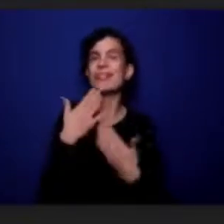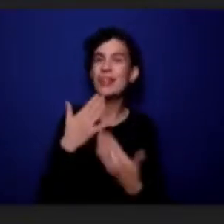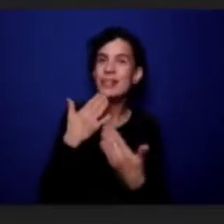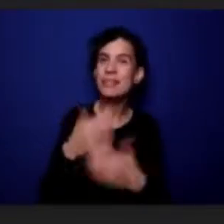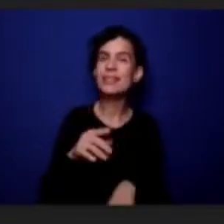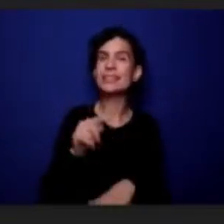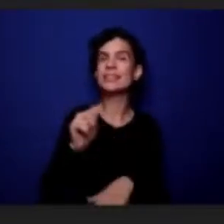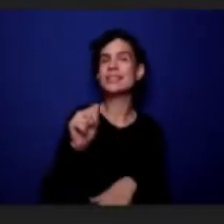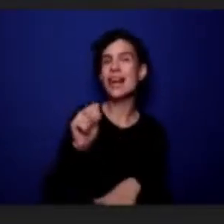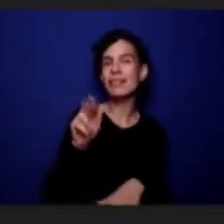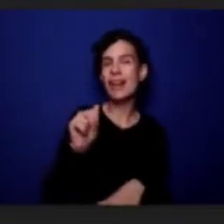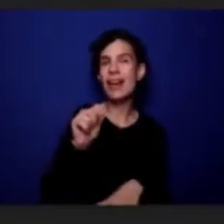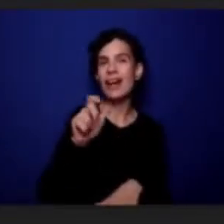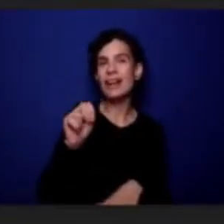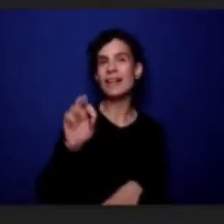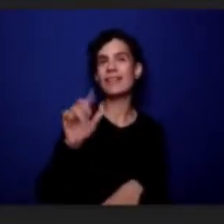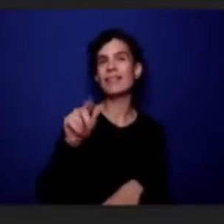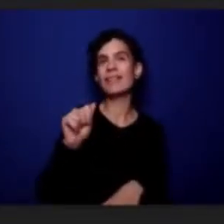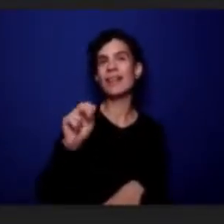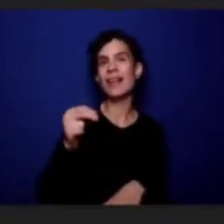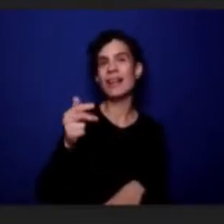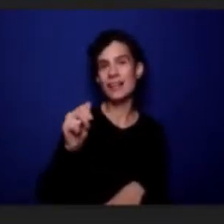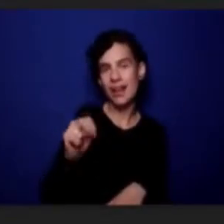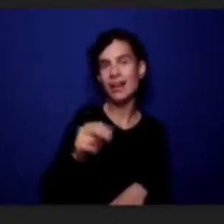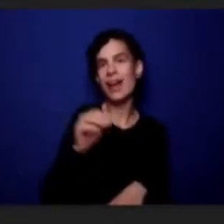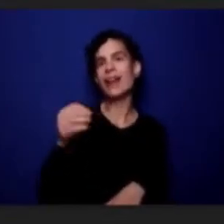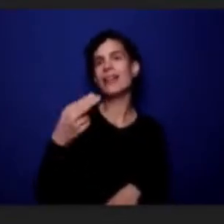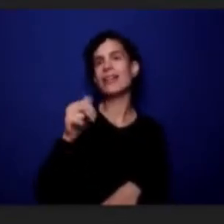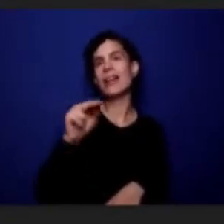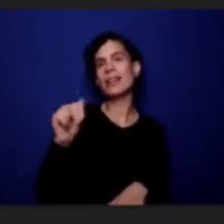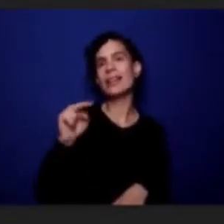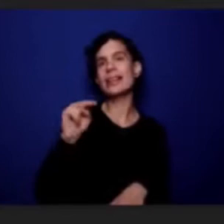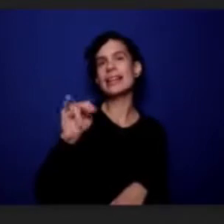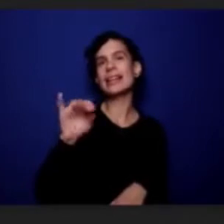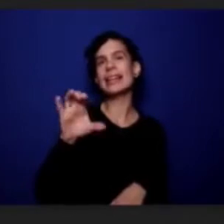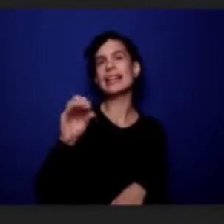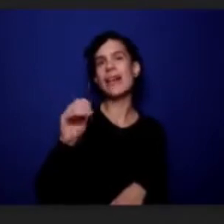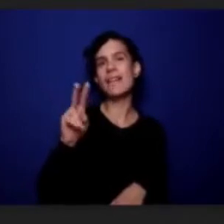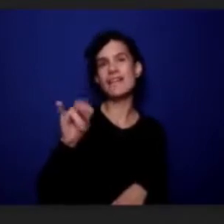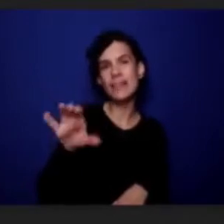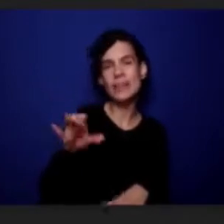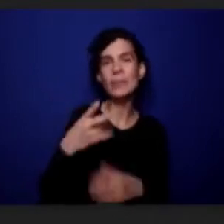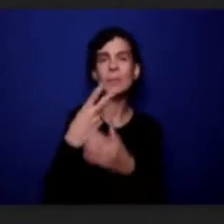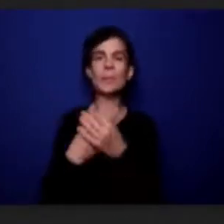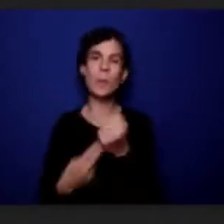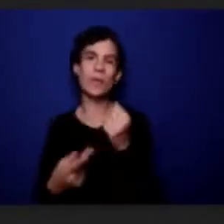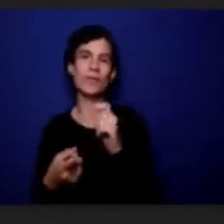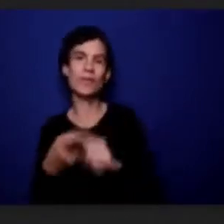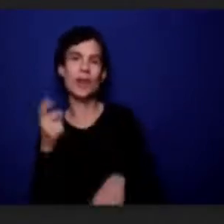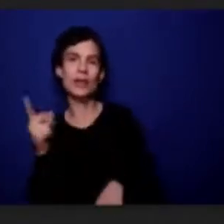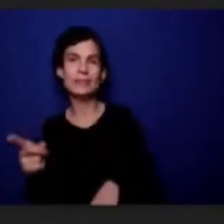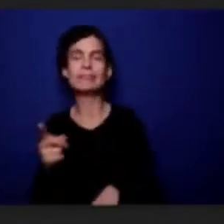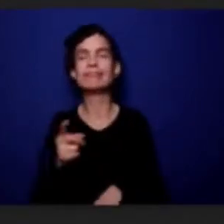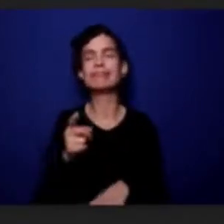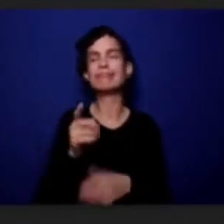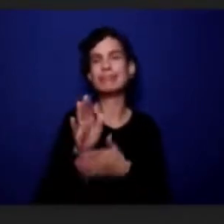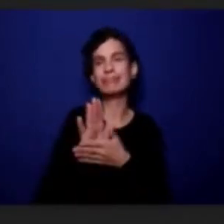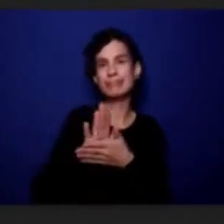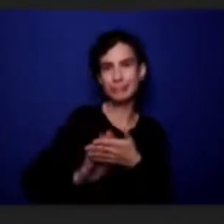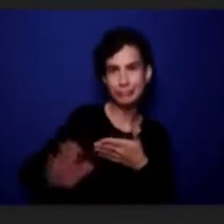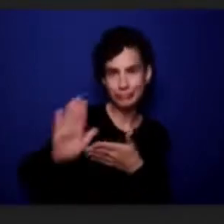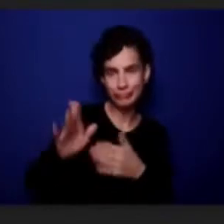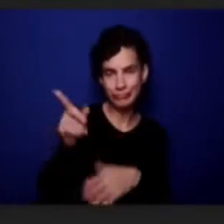much for your time and your thoughts today. Tara Allen-Flanagan and Hana Nikčević,